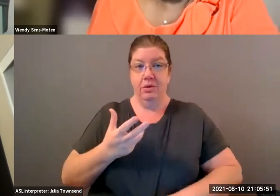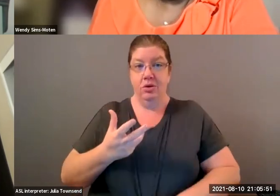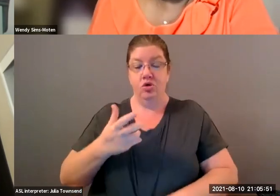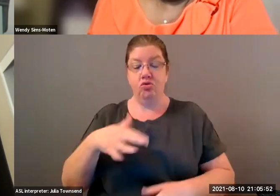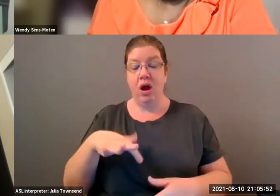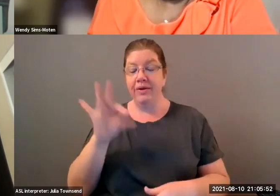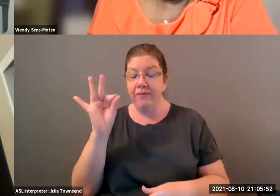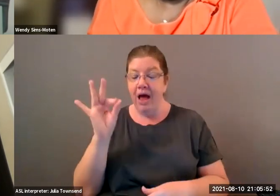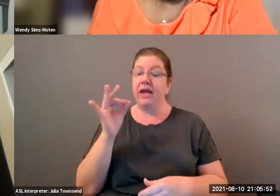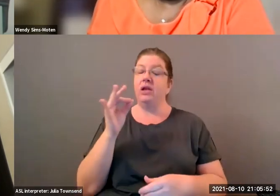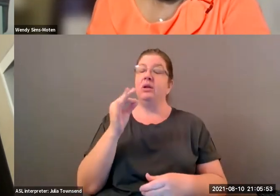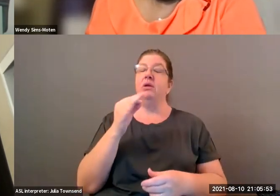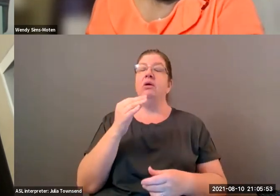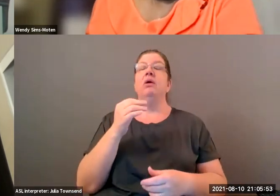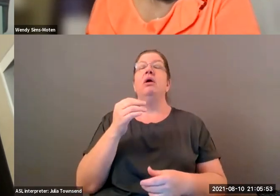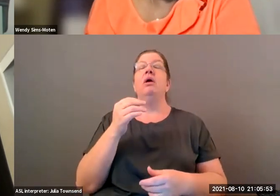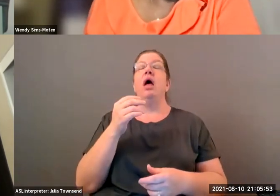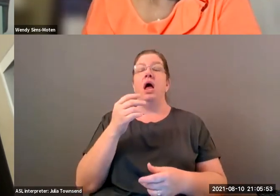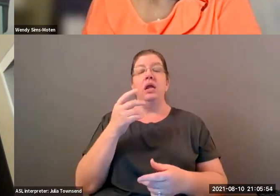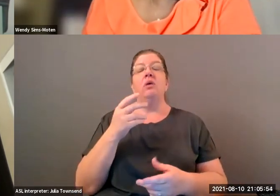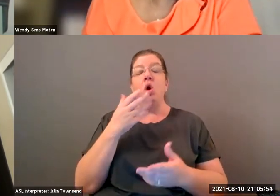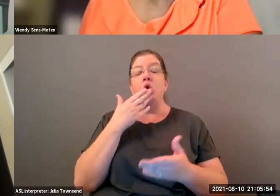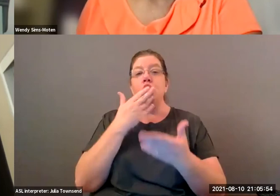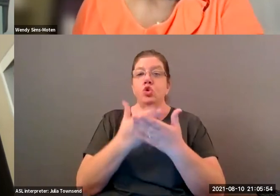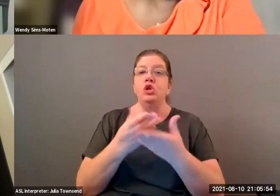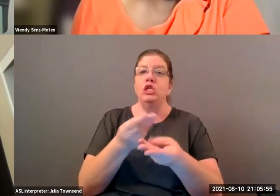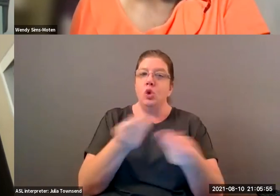meaningful solution for both schools.